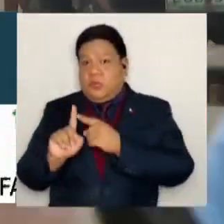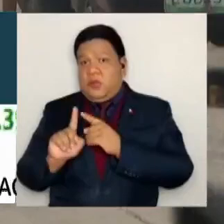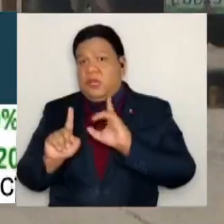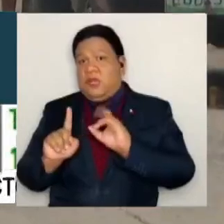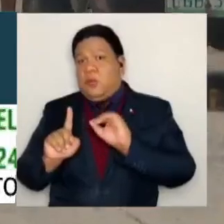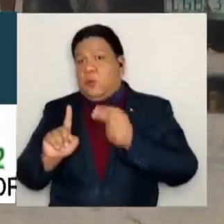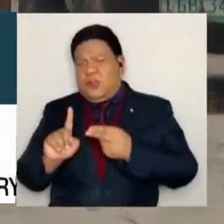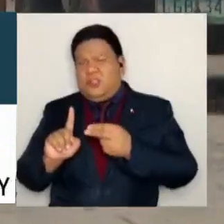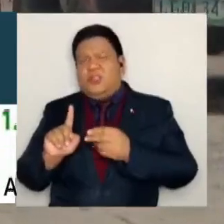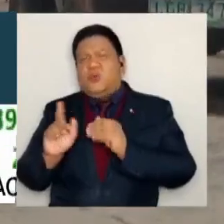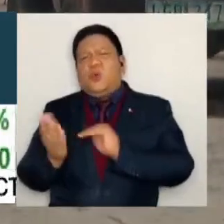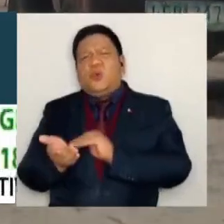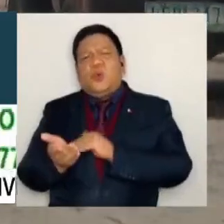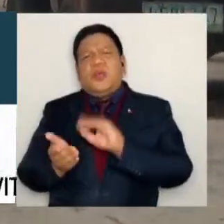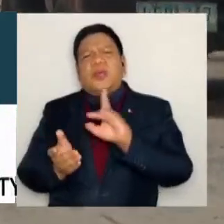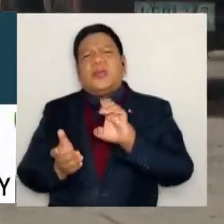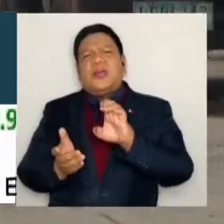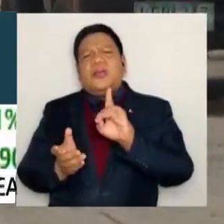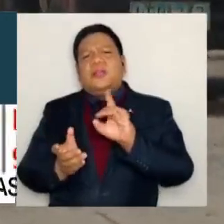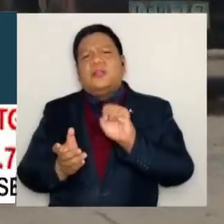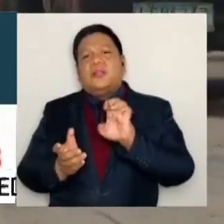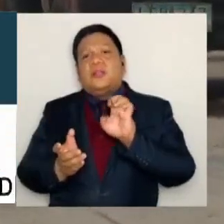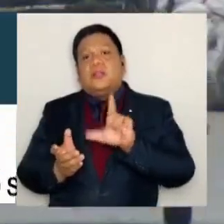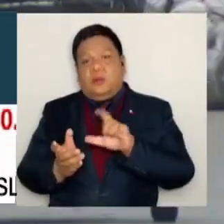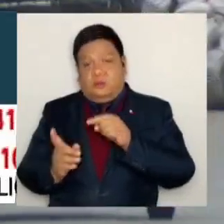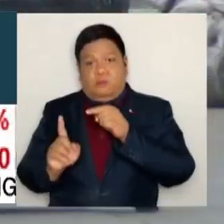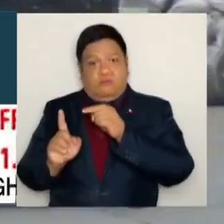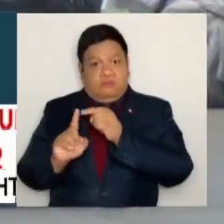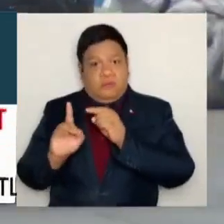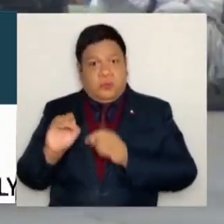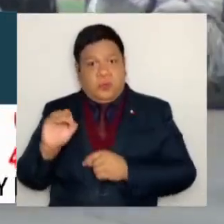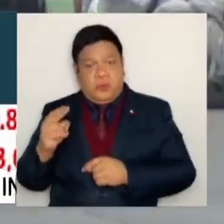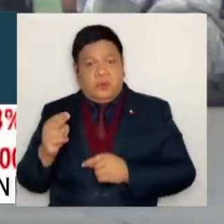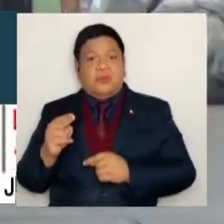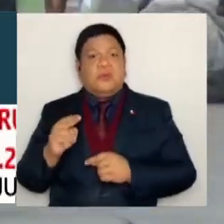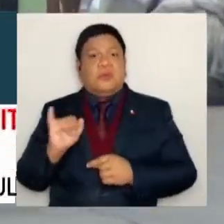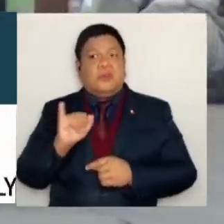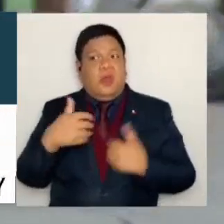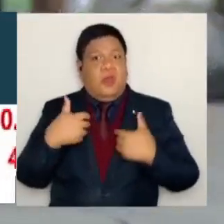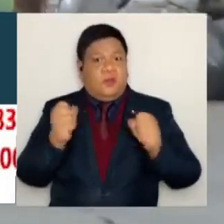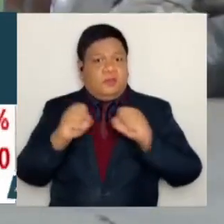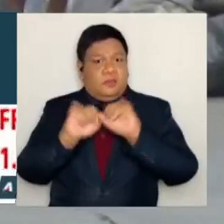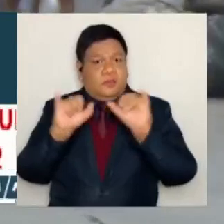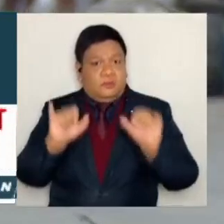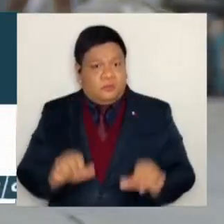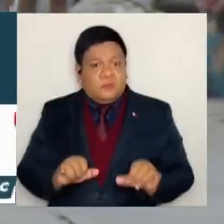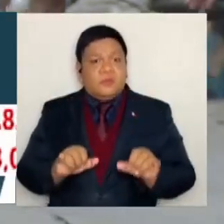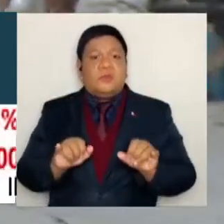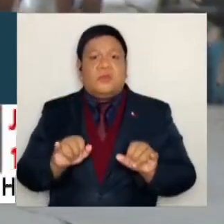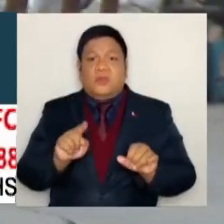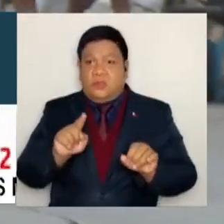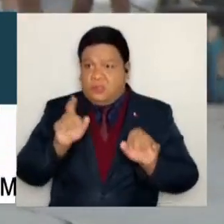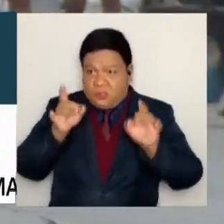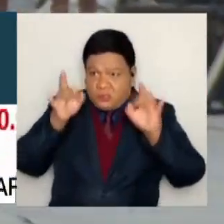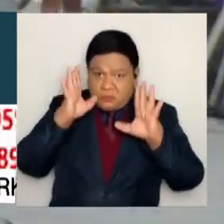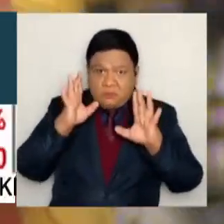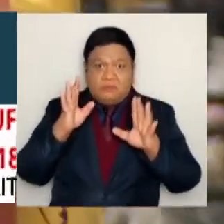Philippine Health Department's Technical Advisory Group, insists the healthcare industry is not yet at a critical